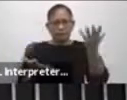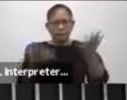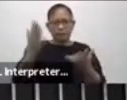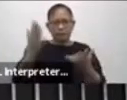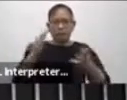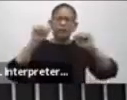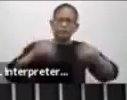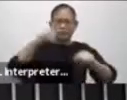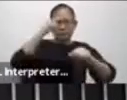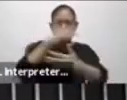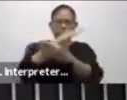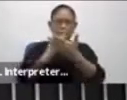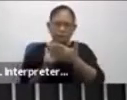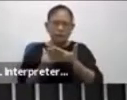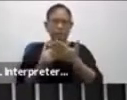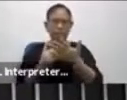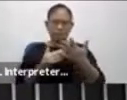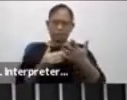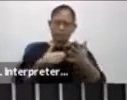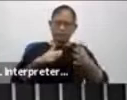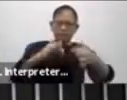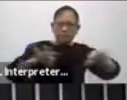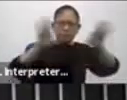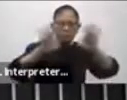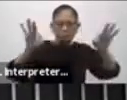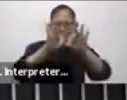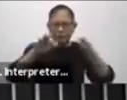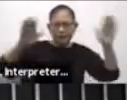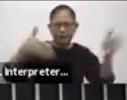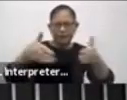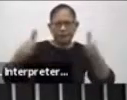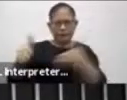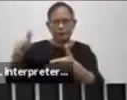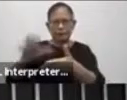in regards to addressing gender-based violence in our region.